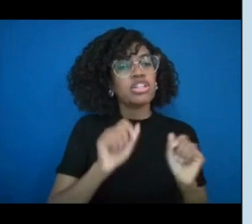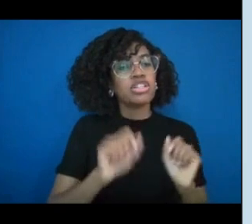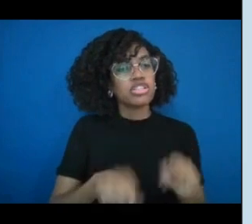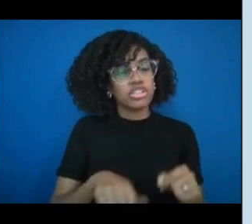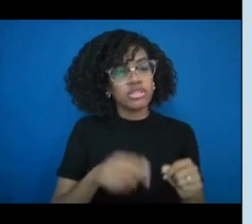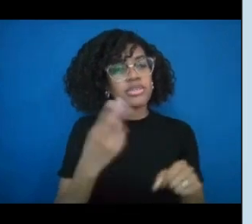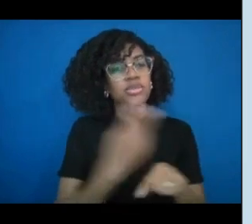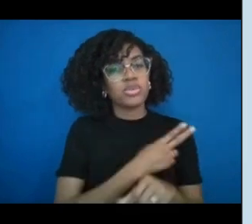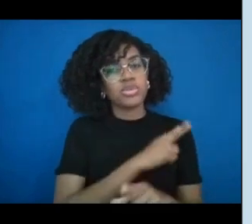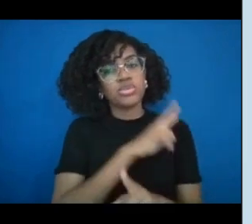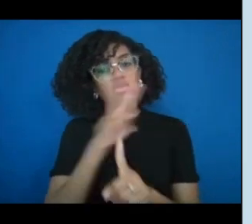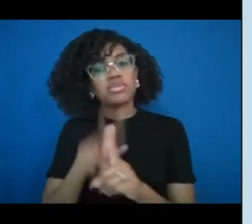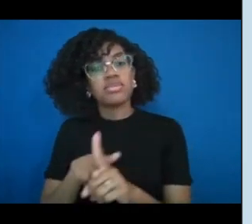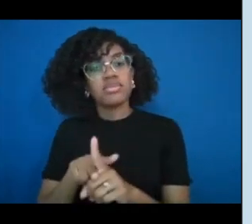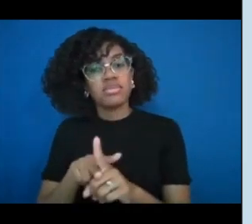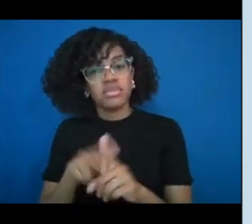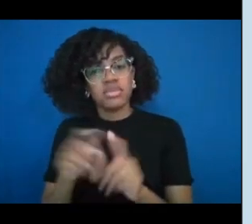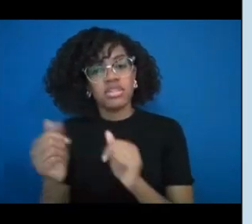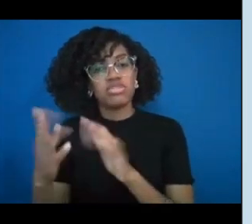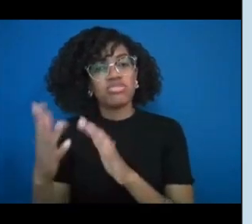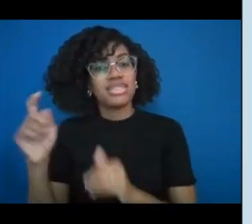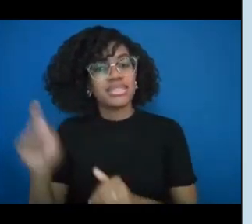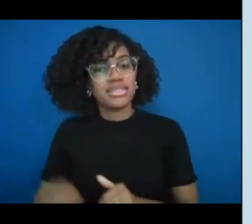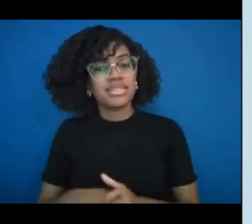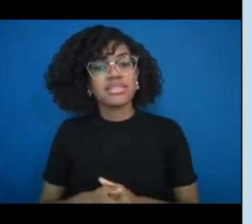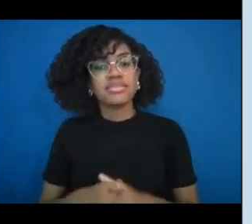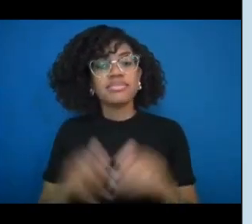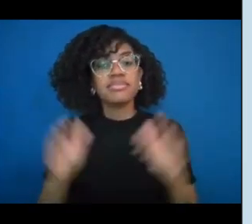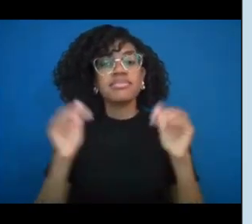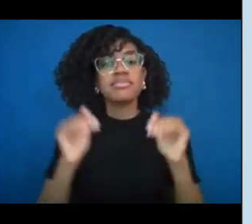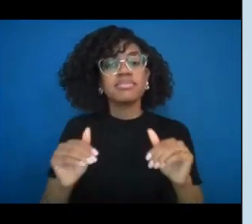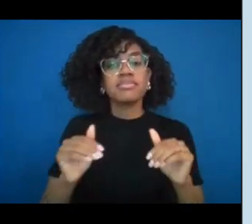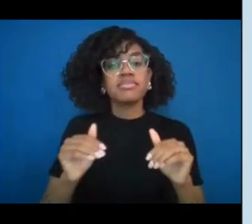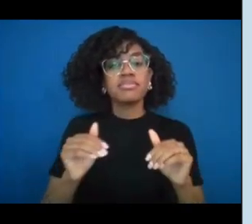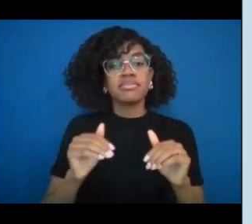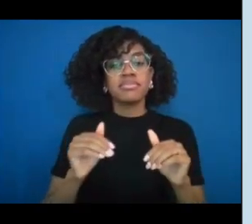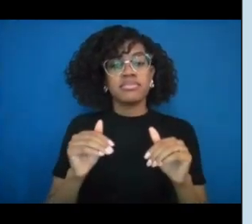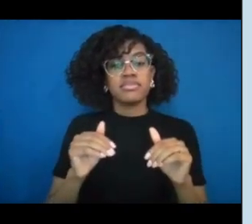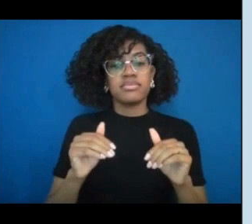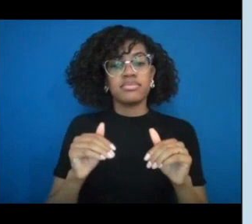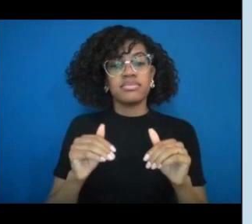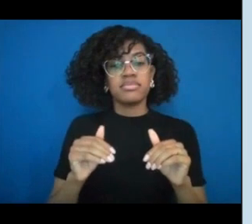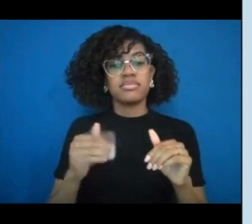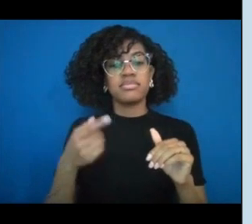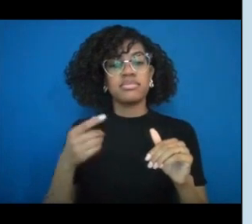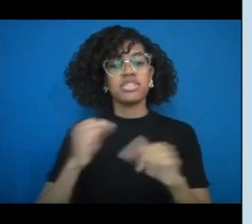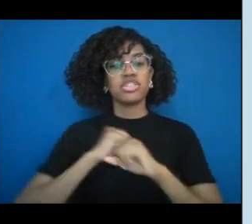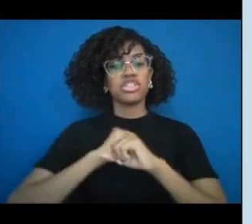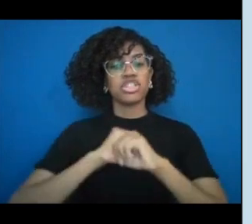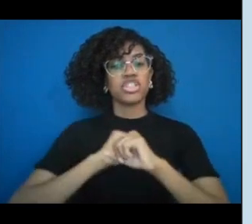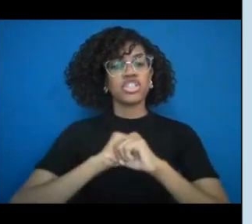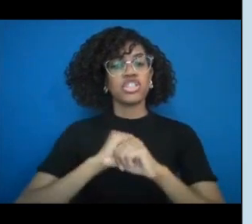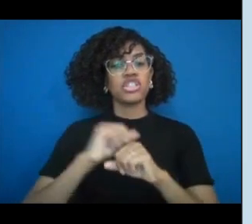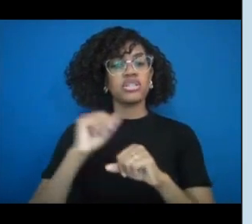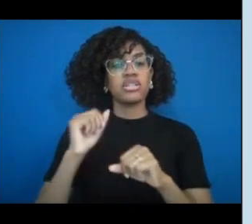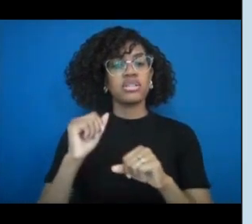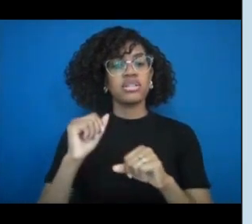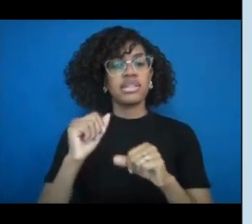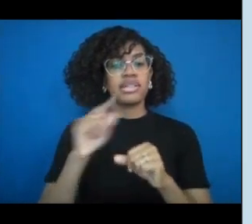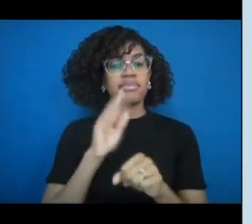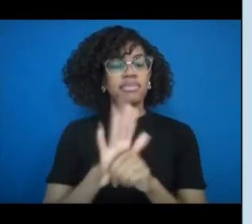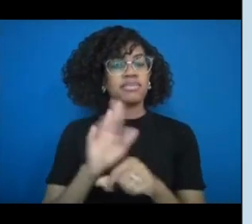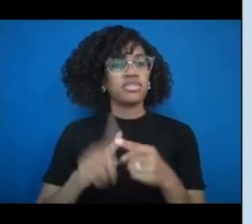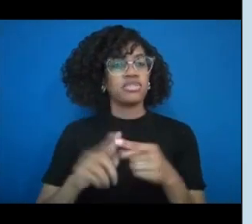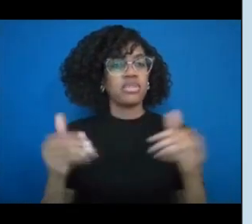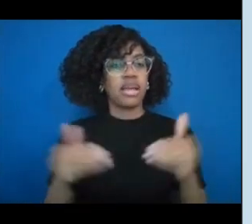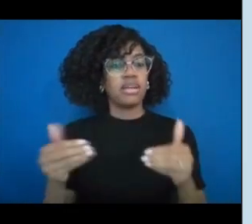those needs, secure employer commitments to hire. So even if you are just in the program design phase, we are